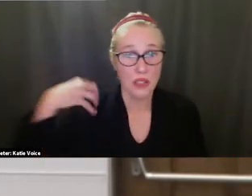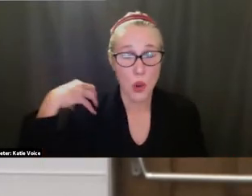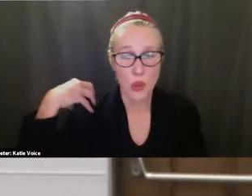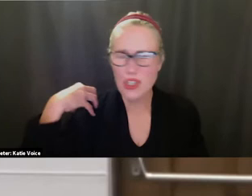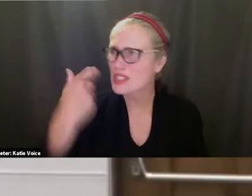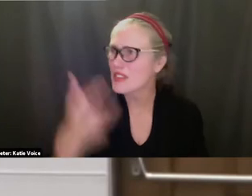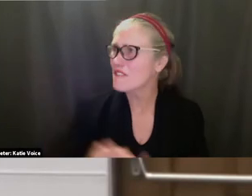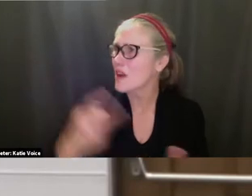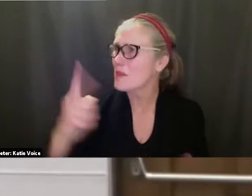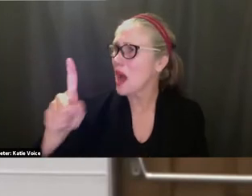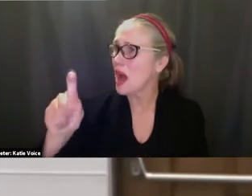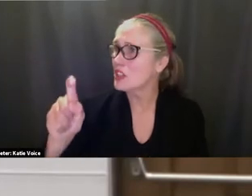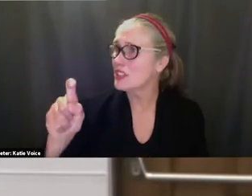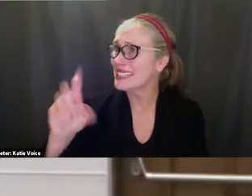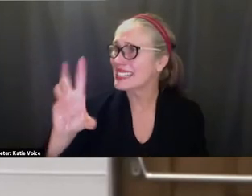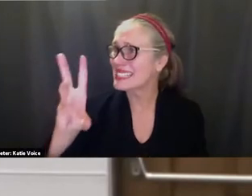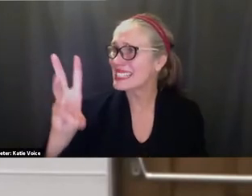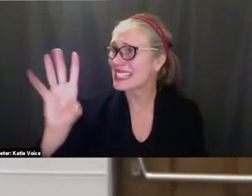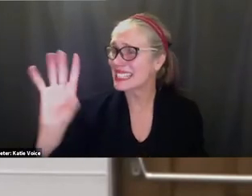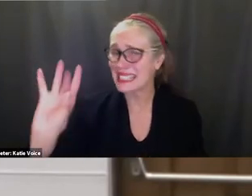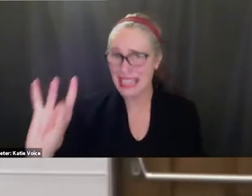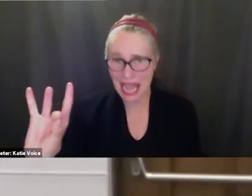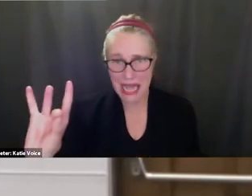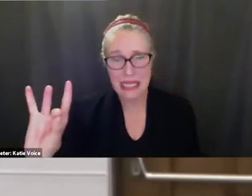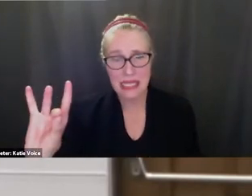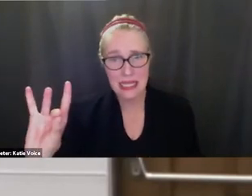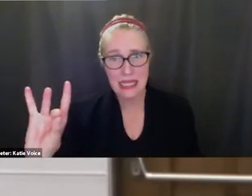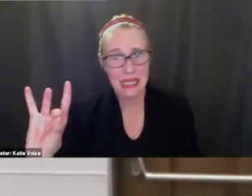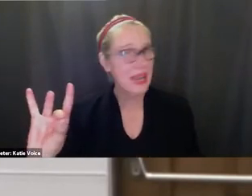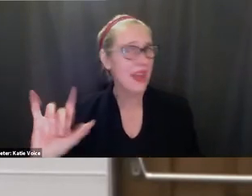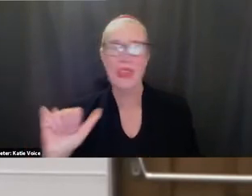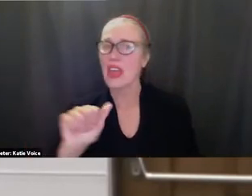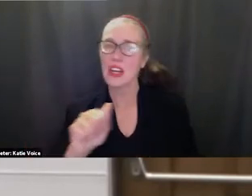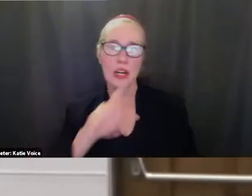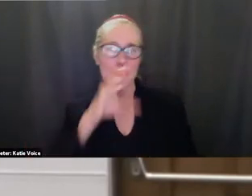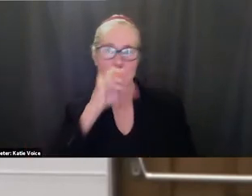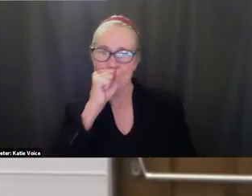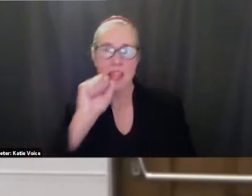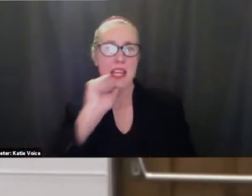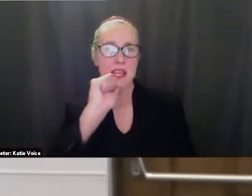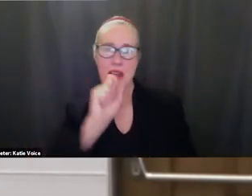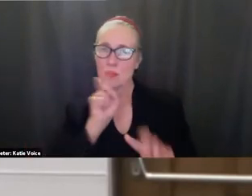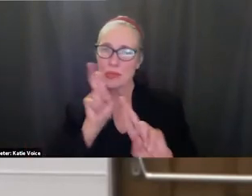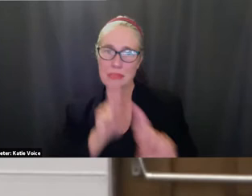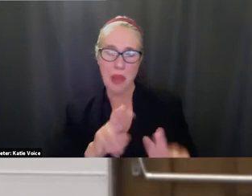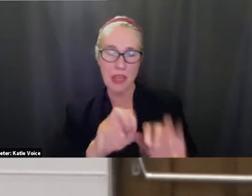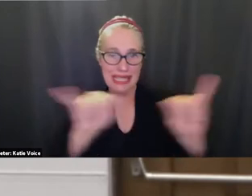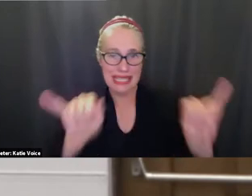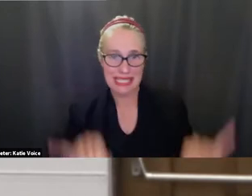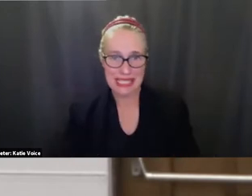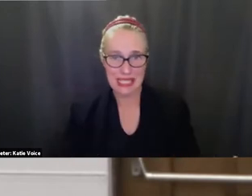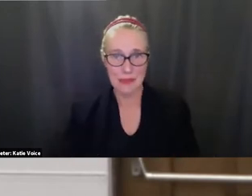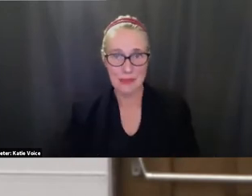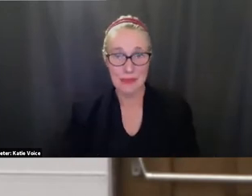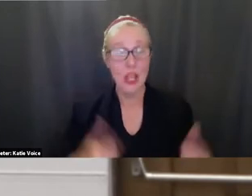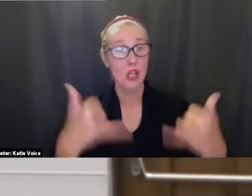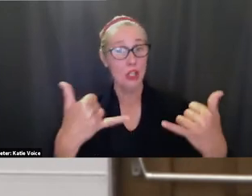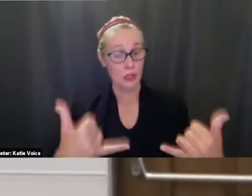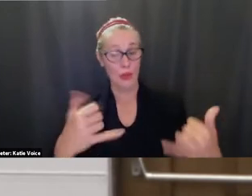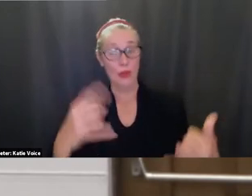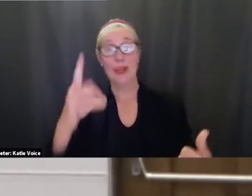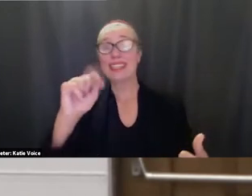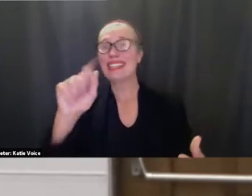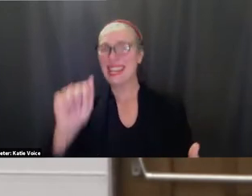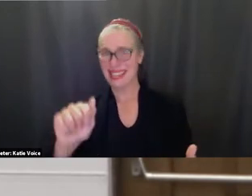168 that were our non-responses in our system so i wanted to report that current data i just looked at the